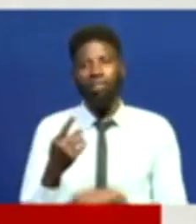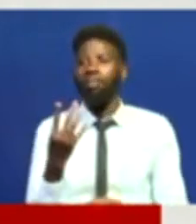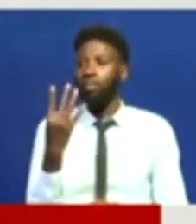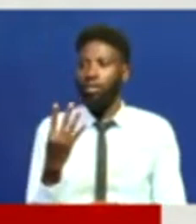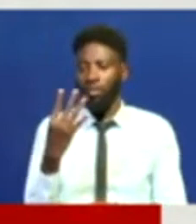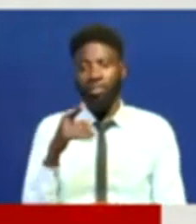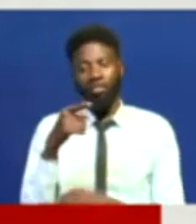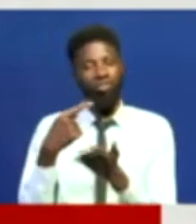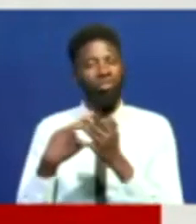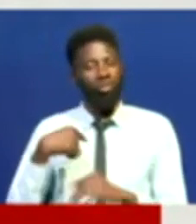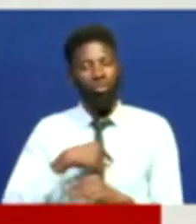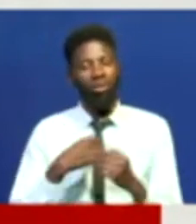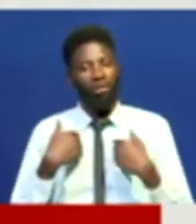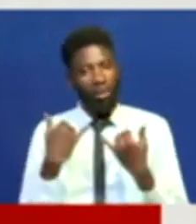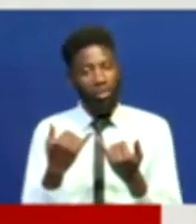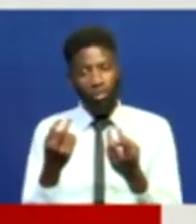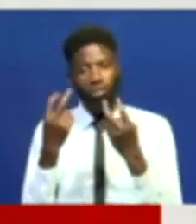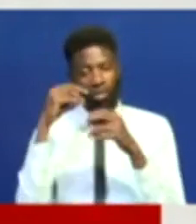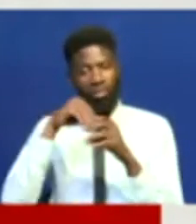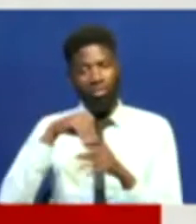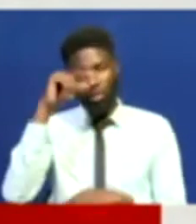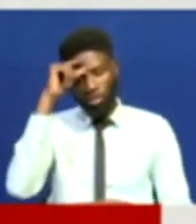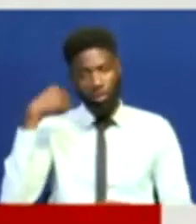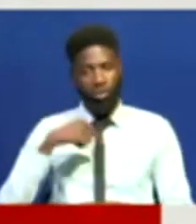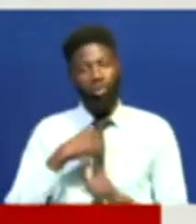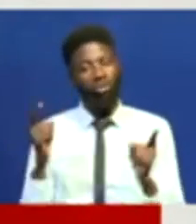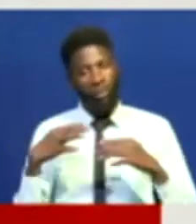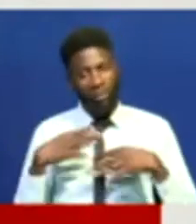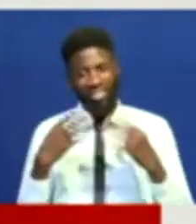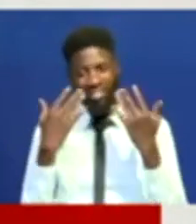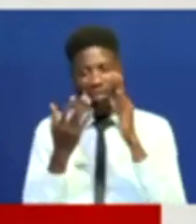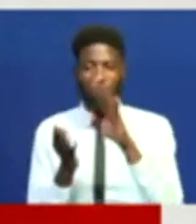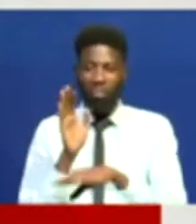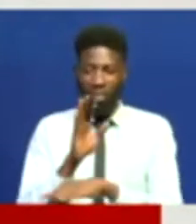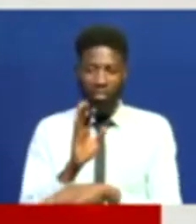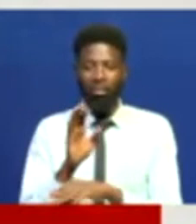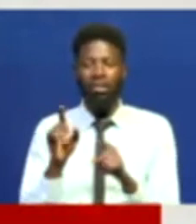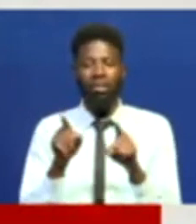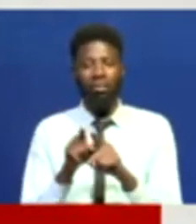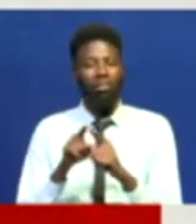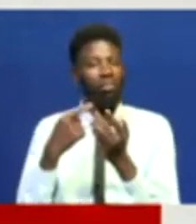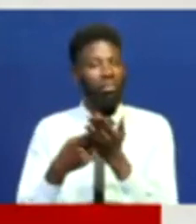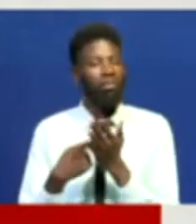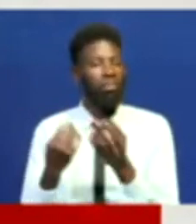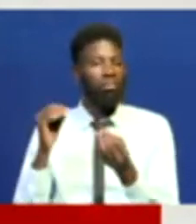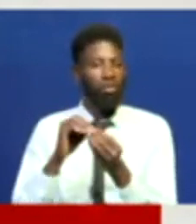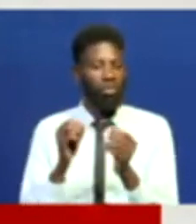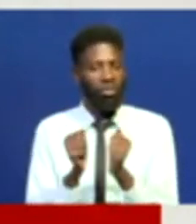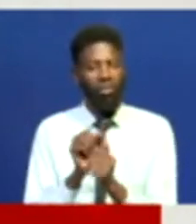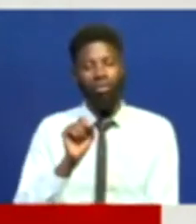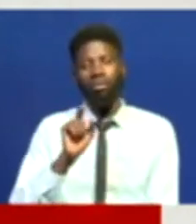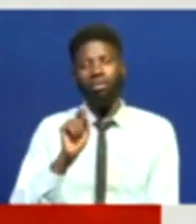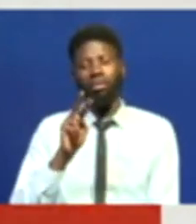is the conversation we are having. You're watching Inside Government. We're taking a short break, and thereafter we'll come back to discuss more with Stanley.